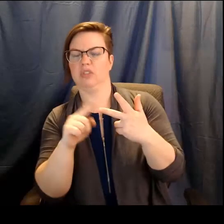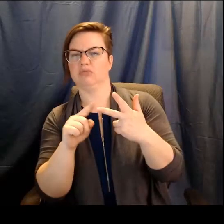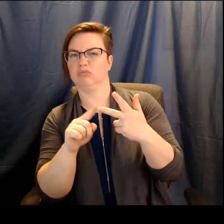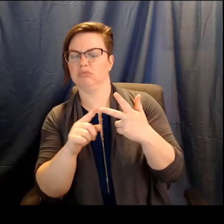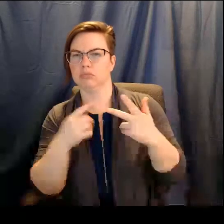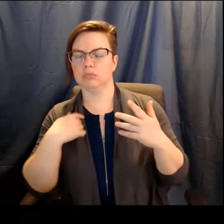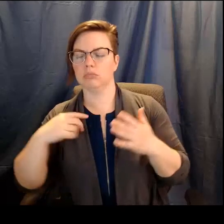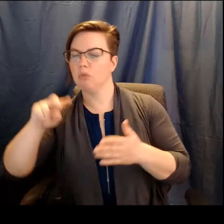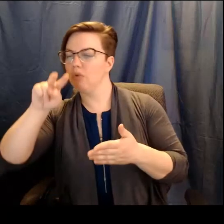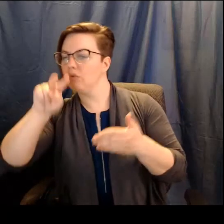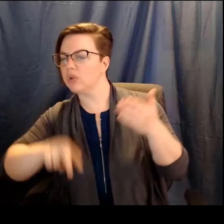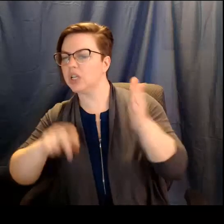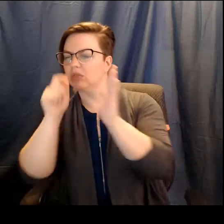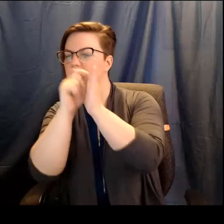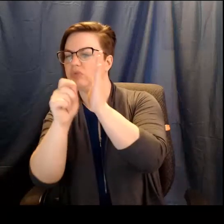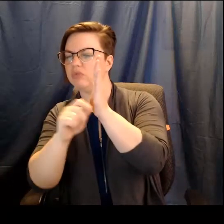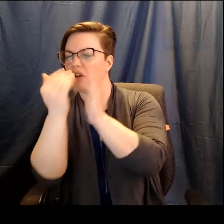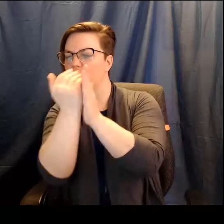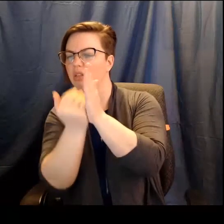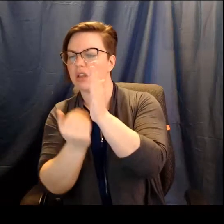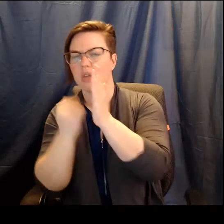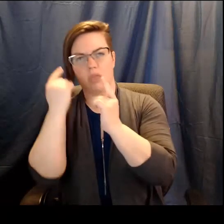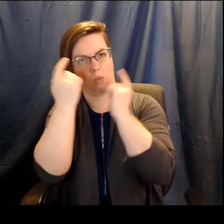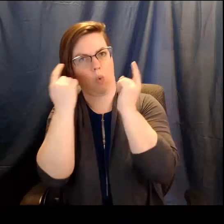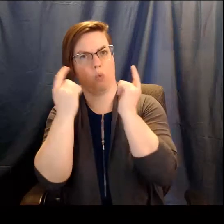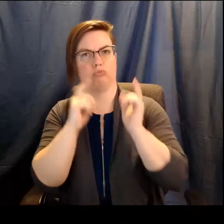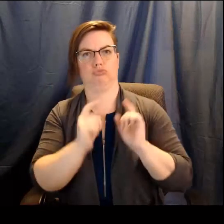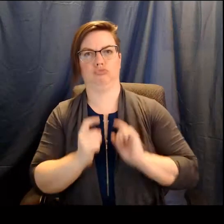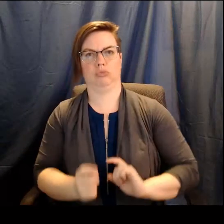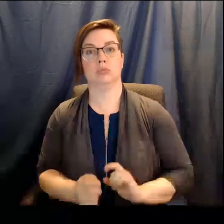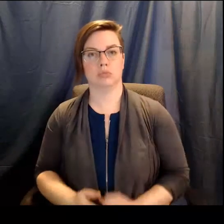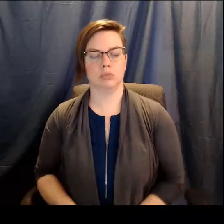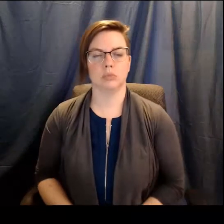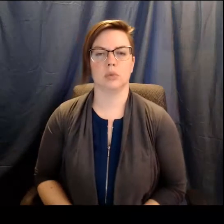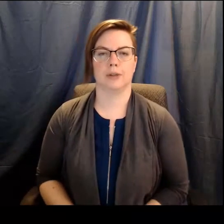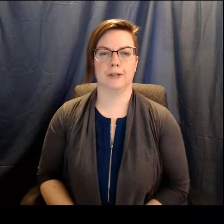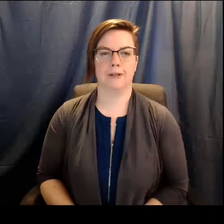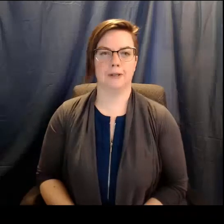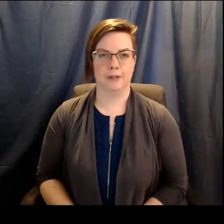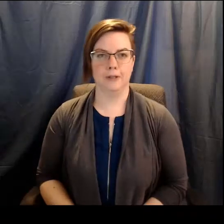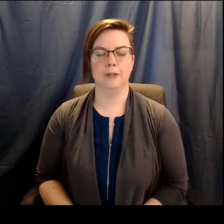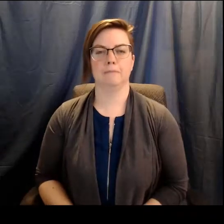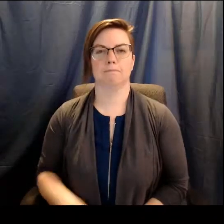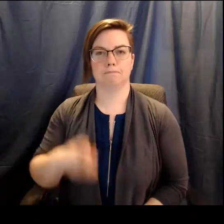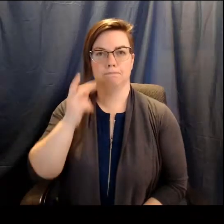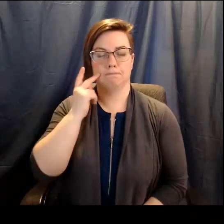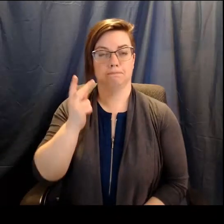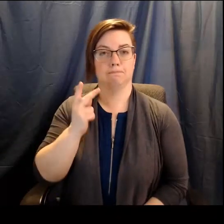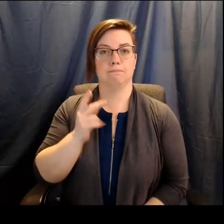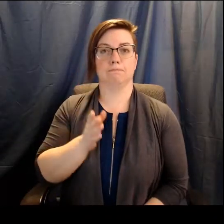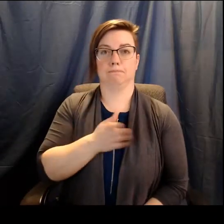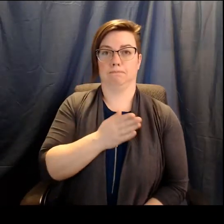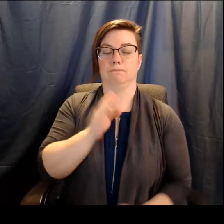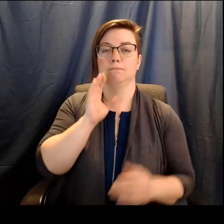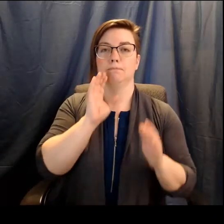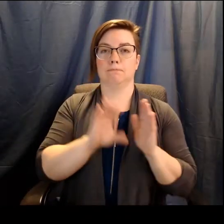we might change in this situation. So if we take a look at the picture on the left, this is what we did